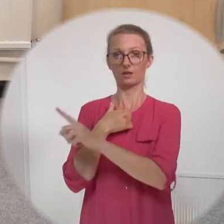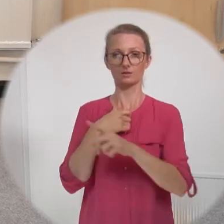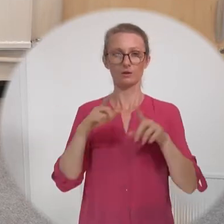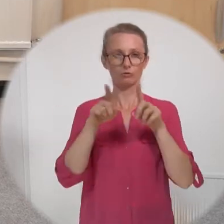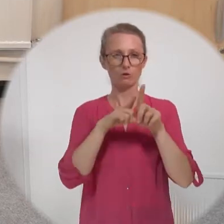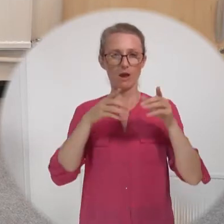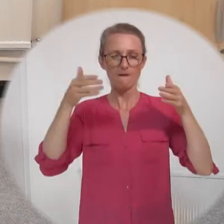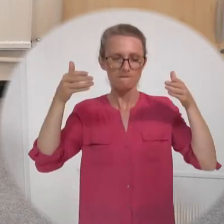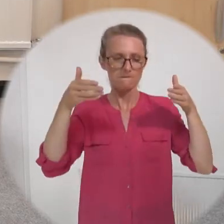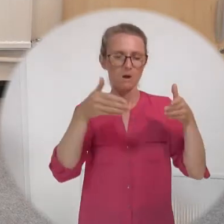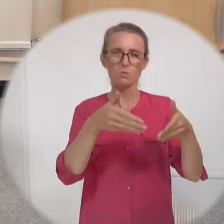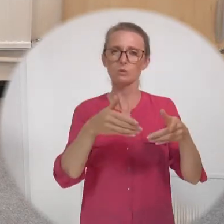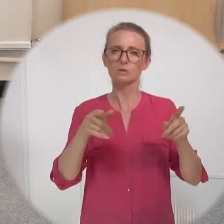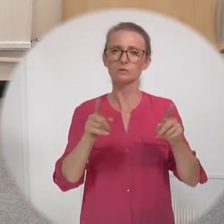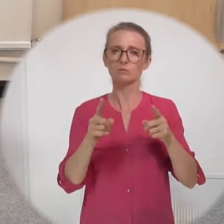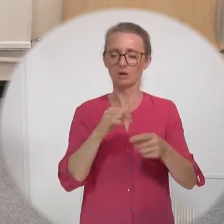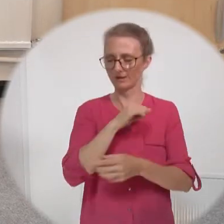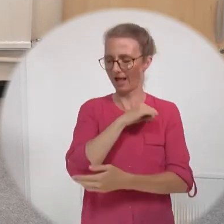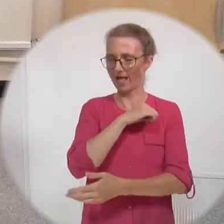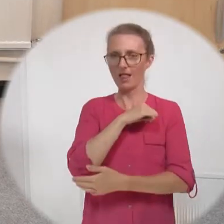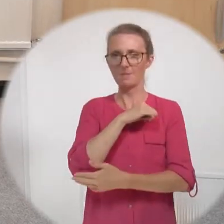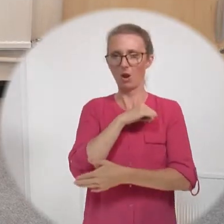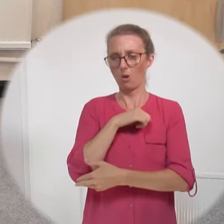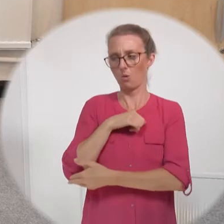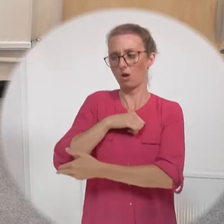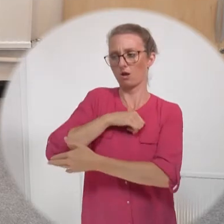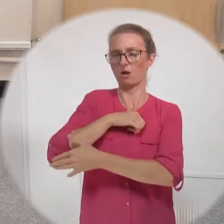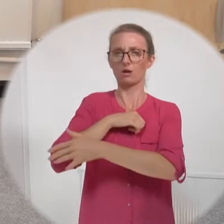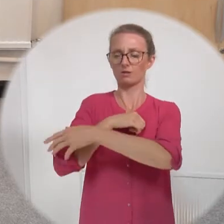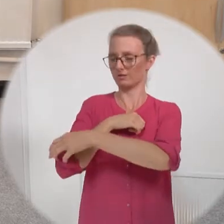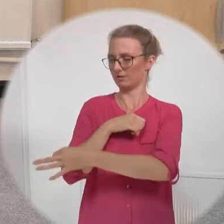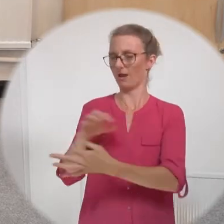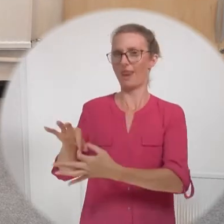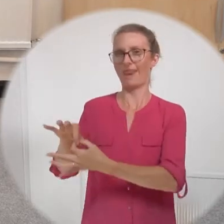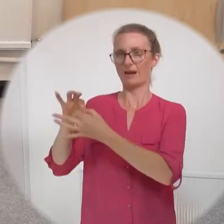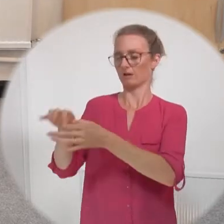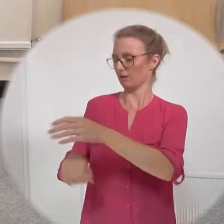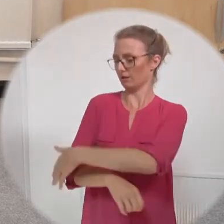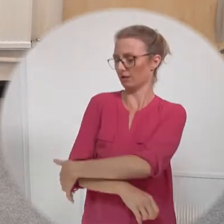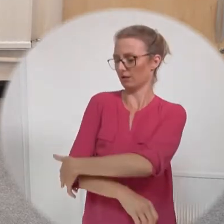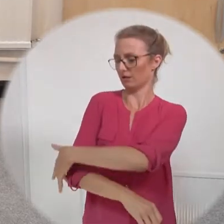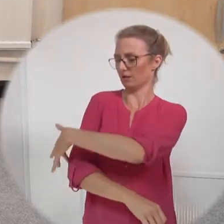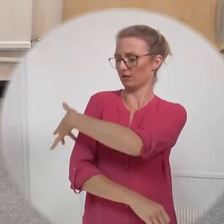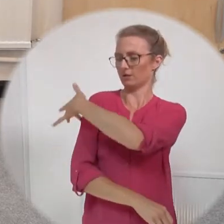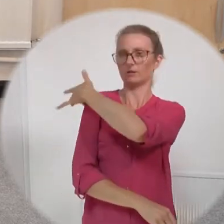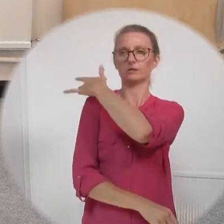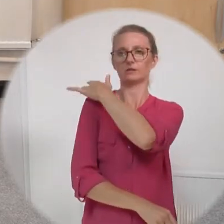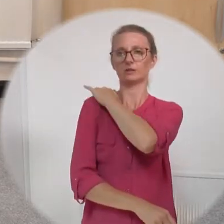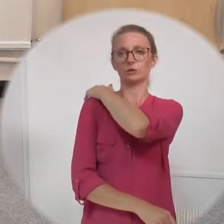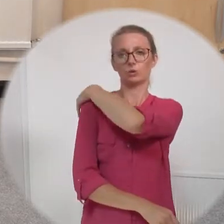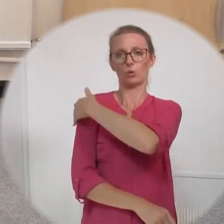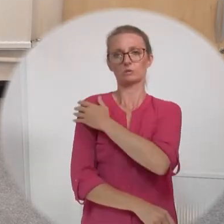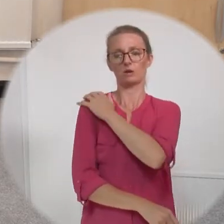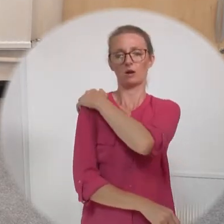of the elbows pulling on the shoulders. So and then you